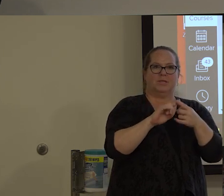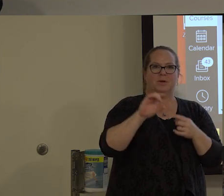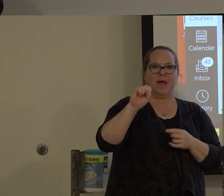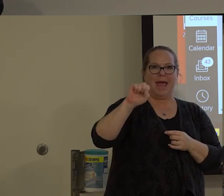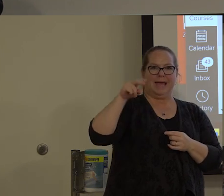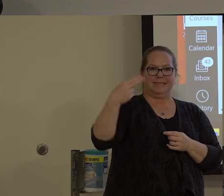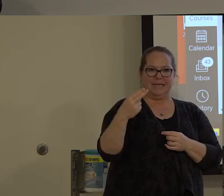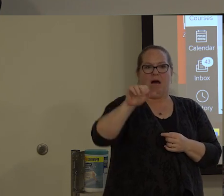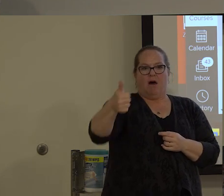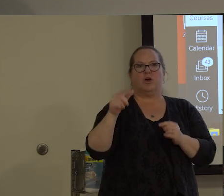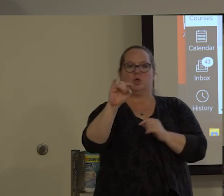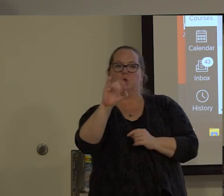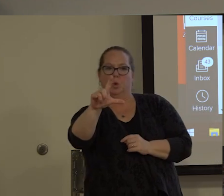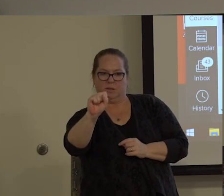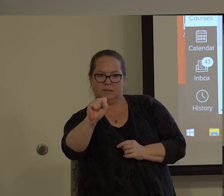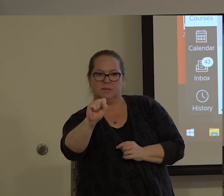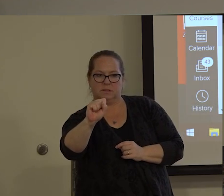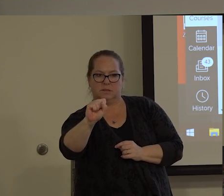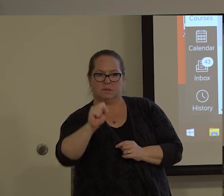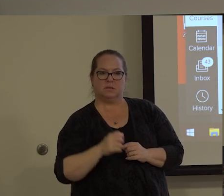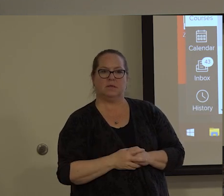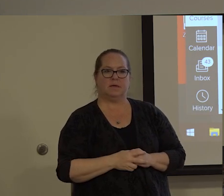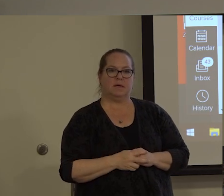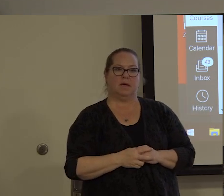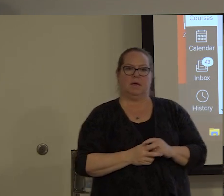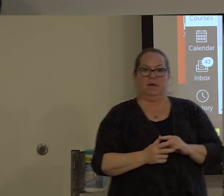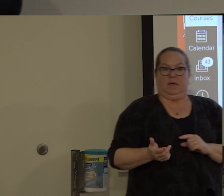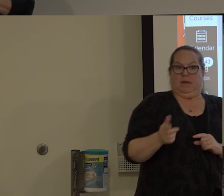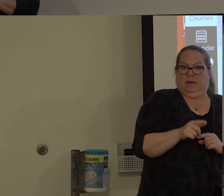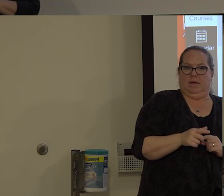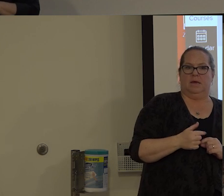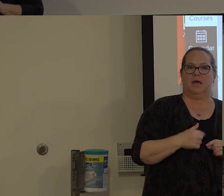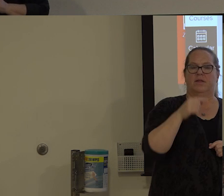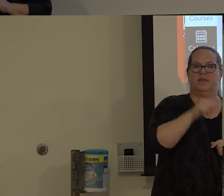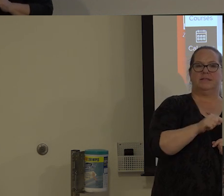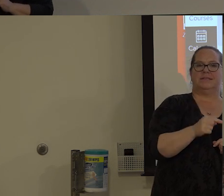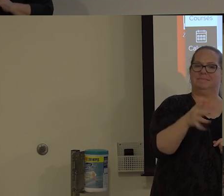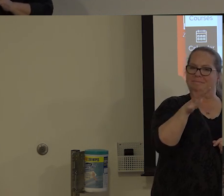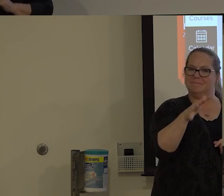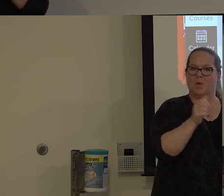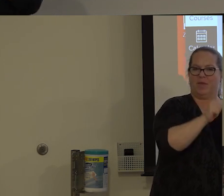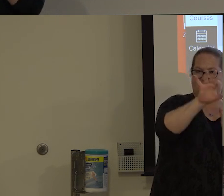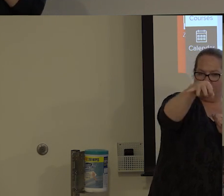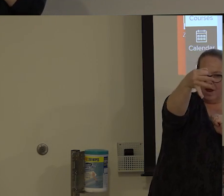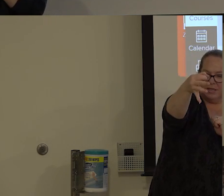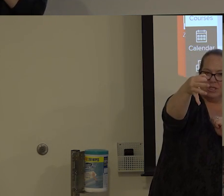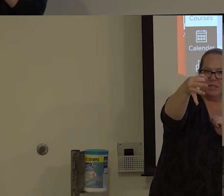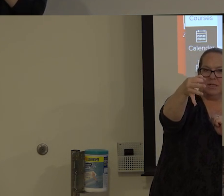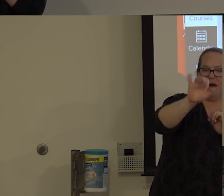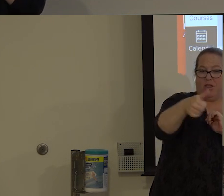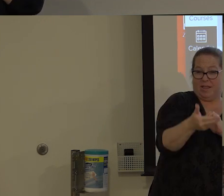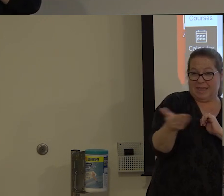very useful as well. Yeah. So this is kind of what we've done with French so far. Some of the other things,